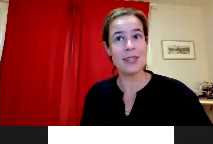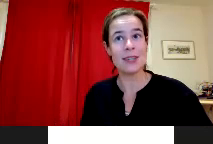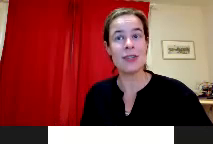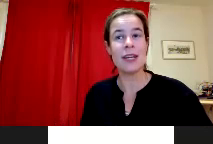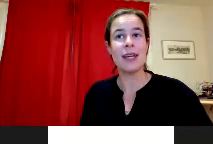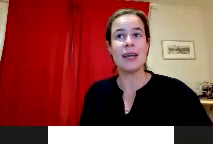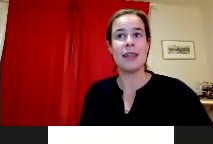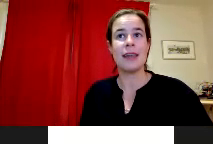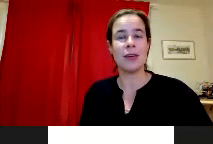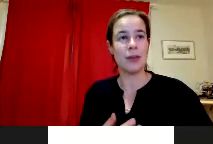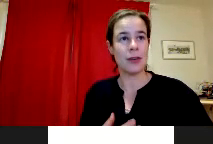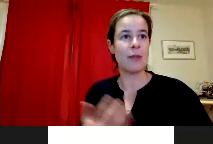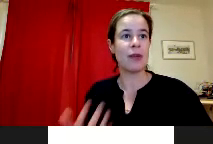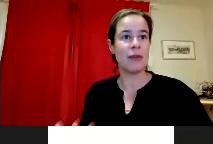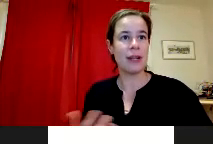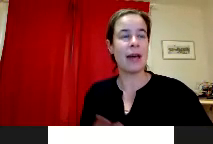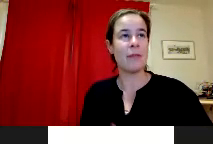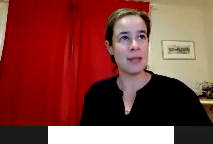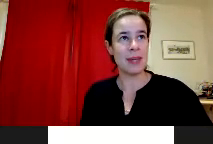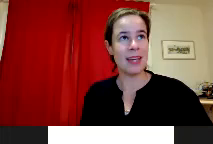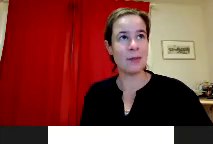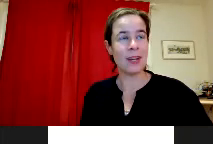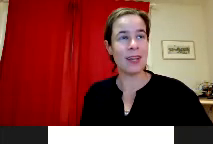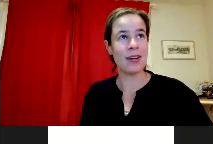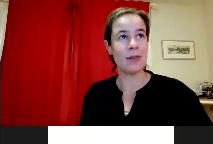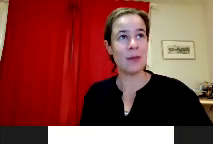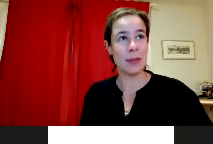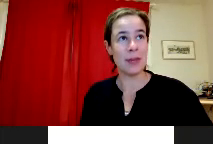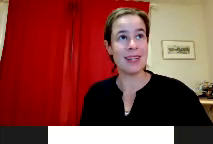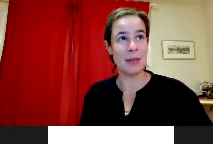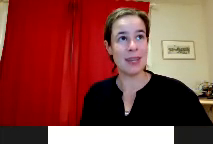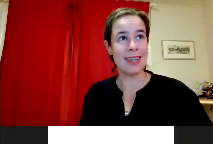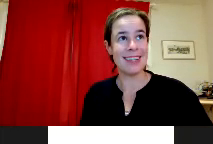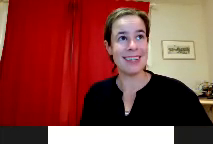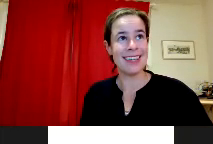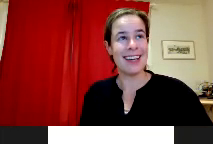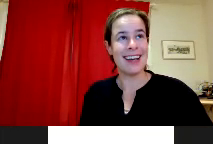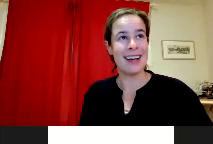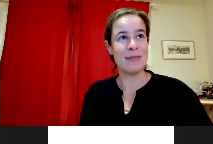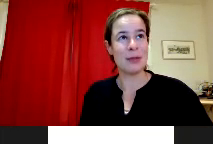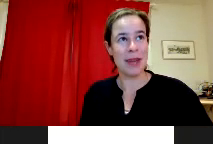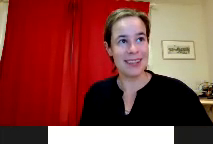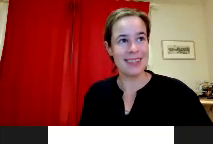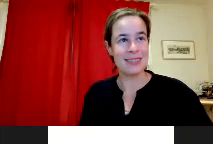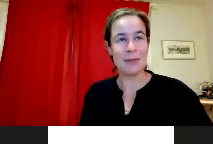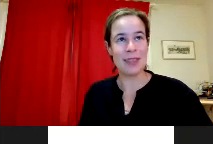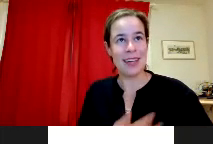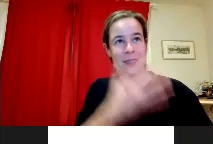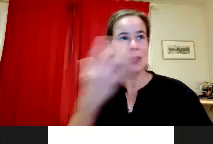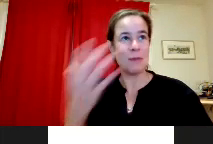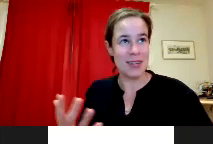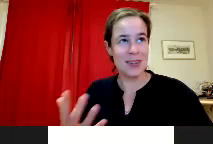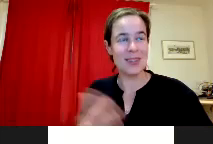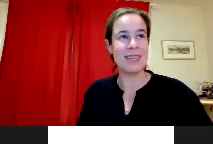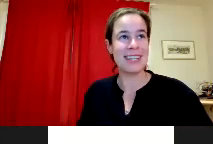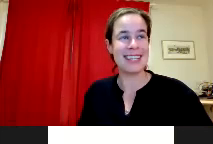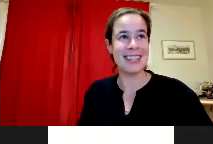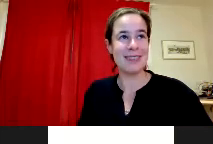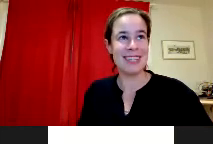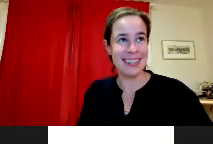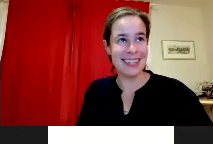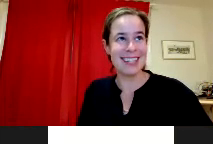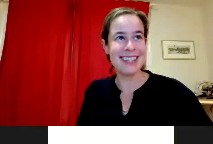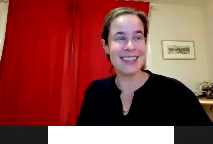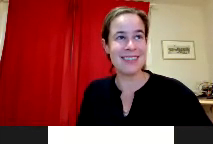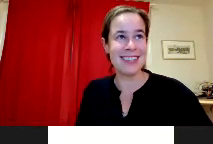of her research that her and a number of her lab mates began working on when the pandemic hit. So as with the other speakers, we can